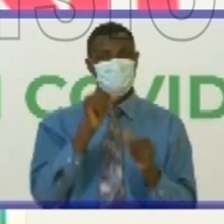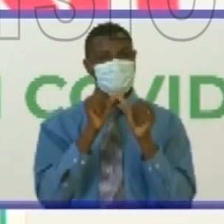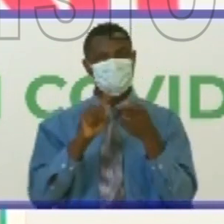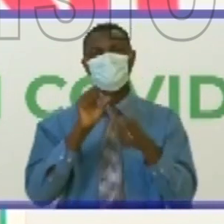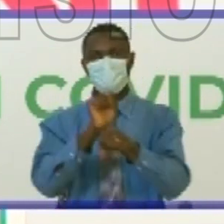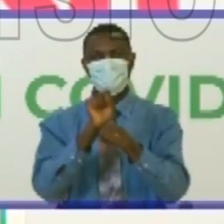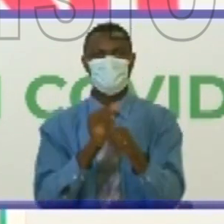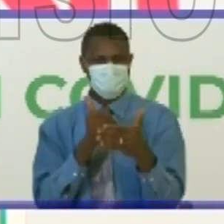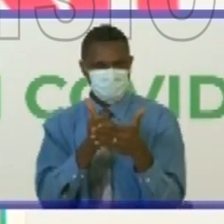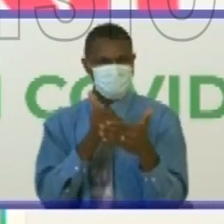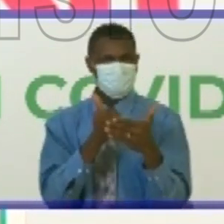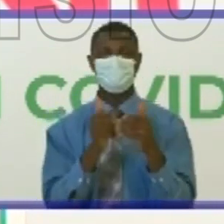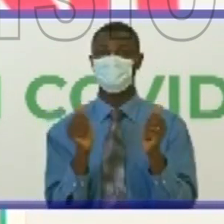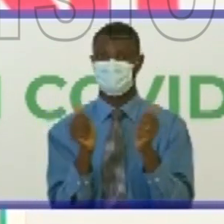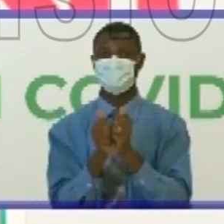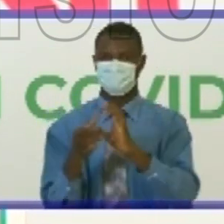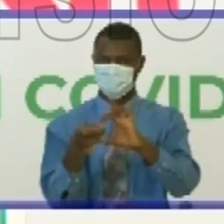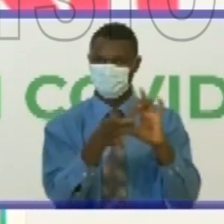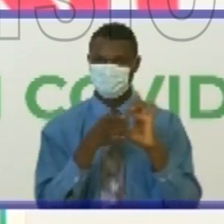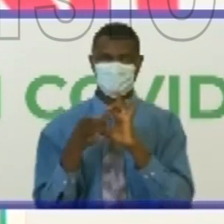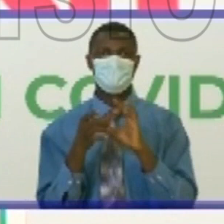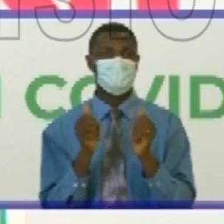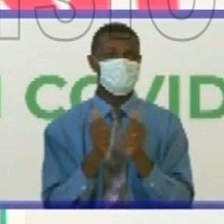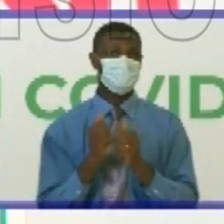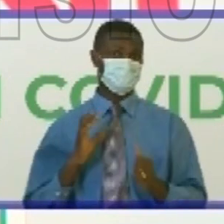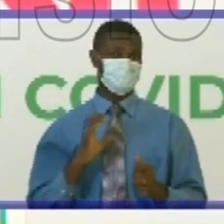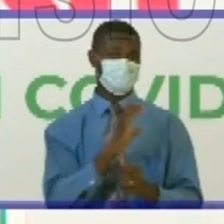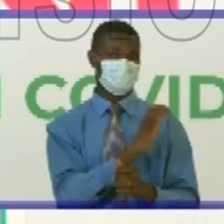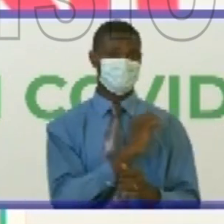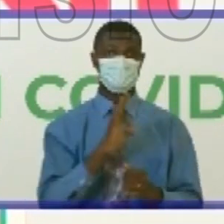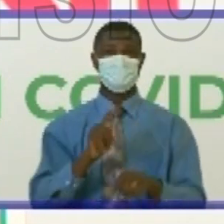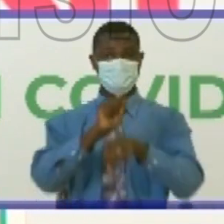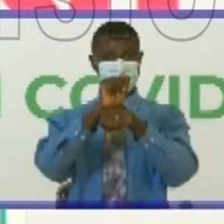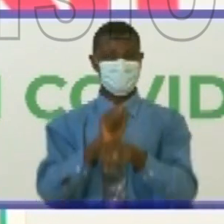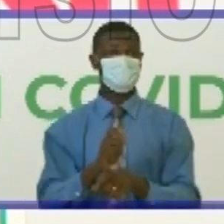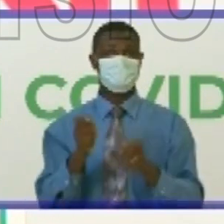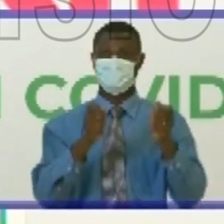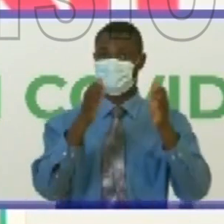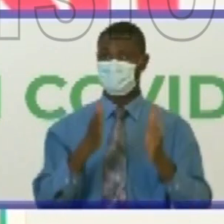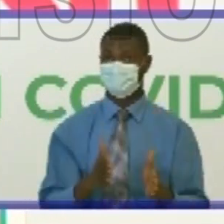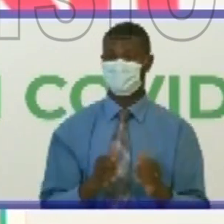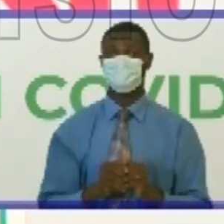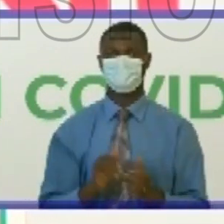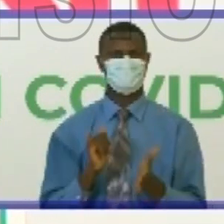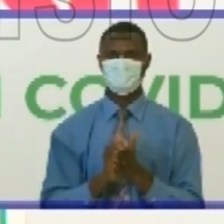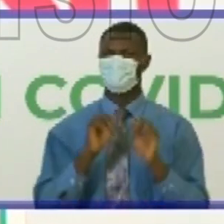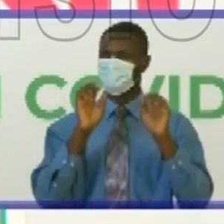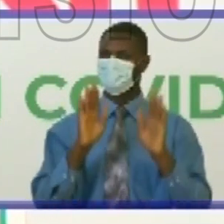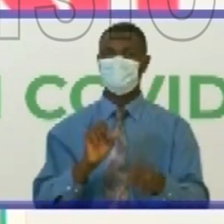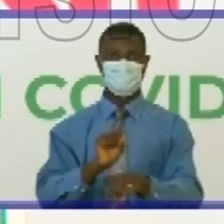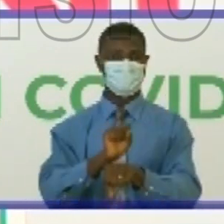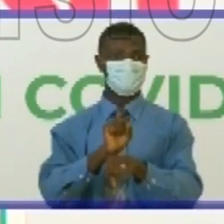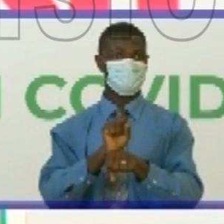on with the Committee of Traditional Rulers. We know they did an excellent job with the